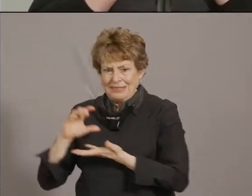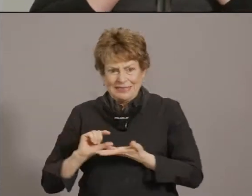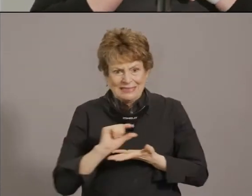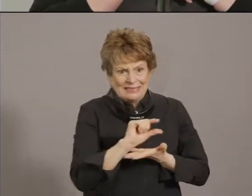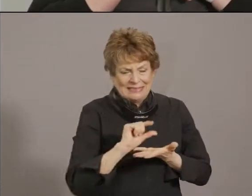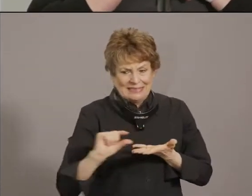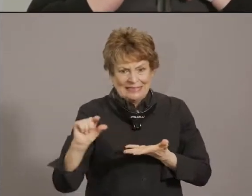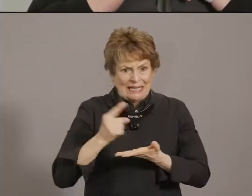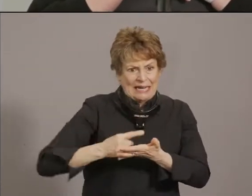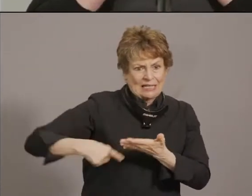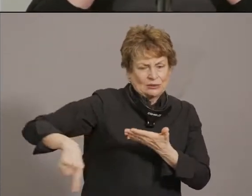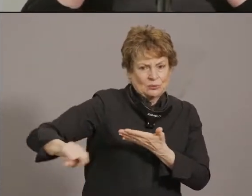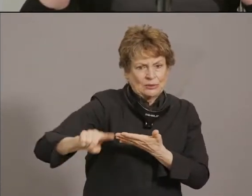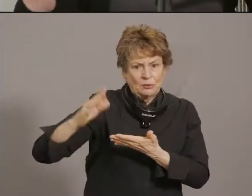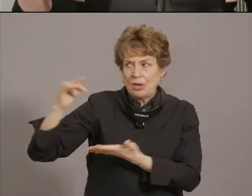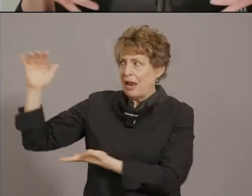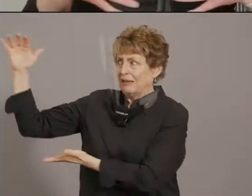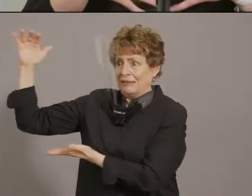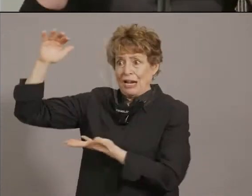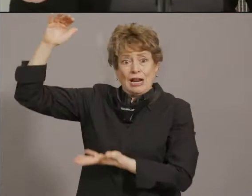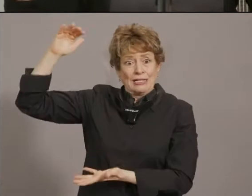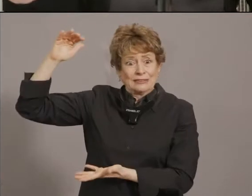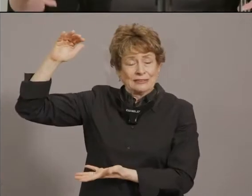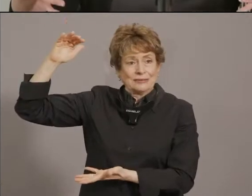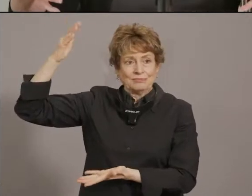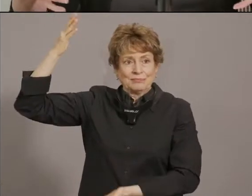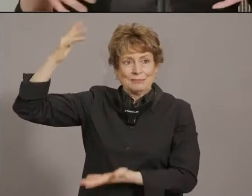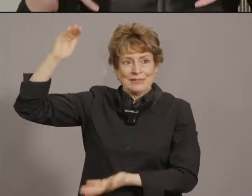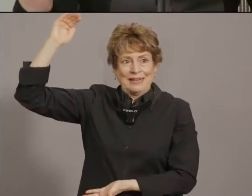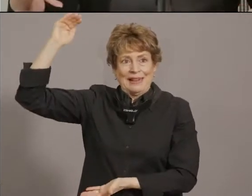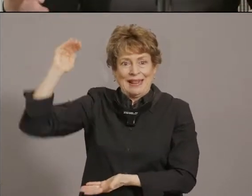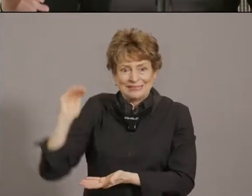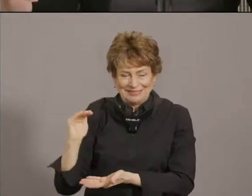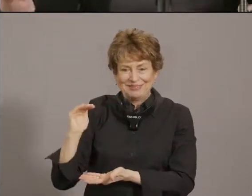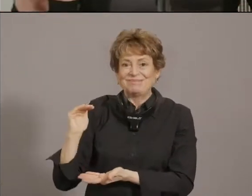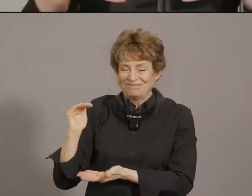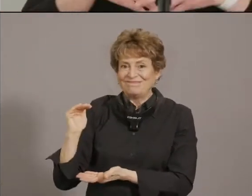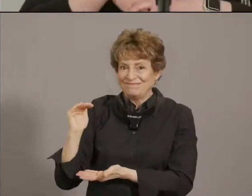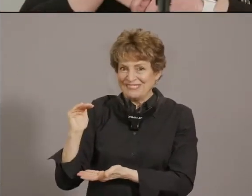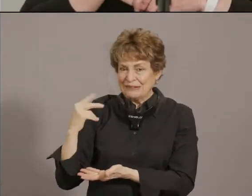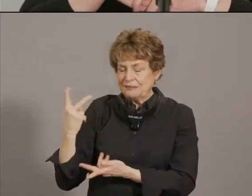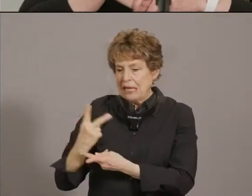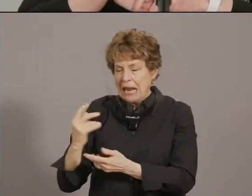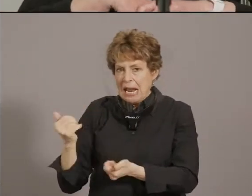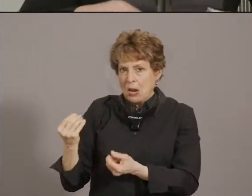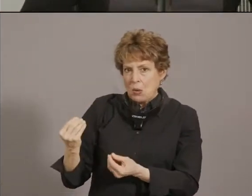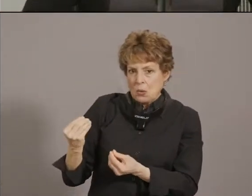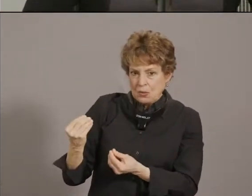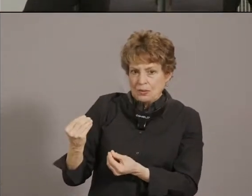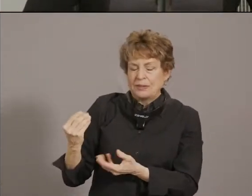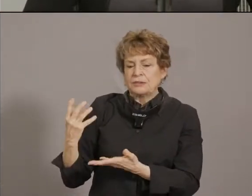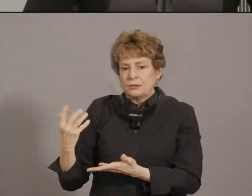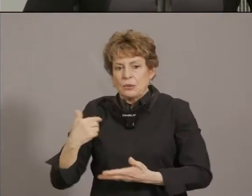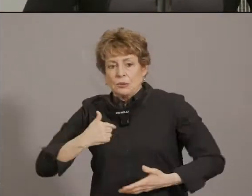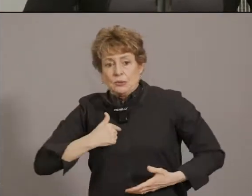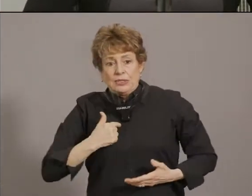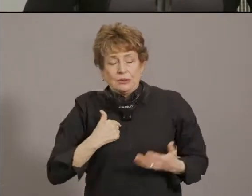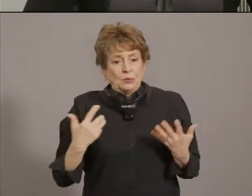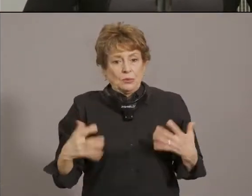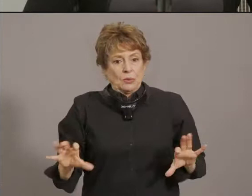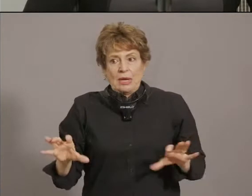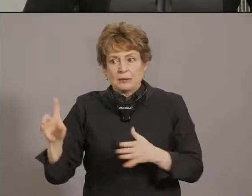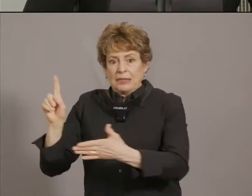of doses around the state to try to keep as many appointments that had been filled open as possible. So we will have those